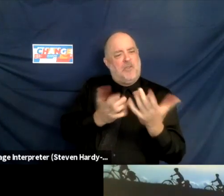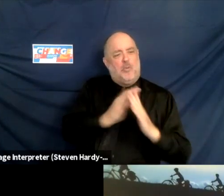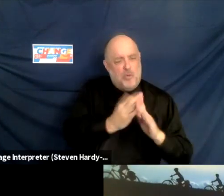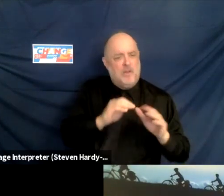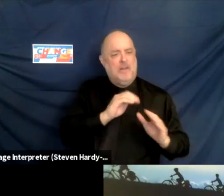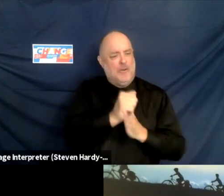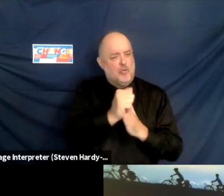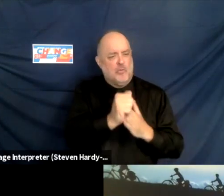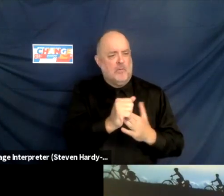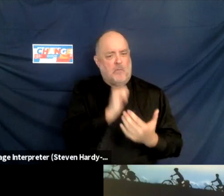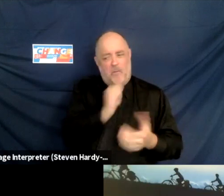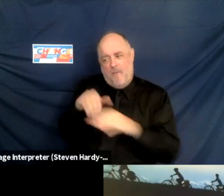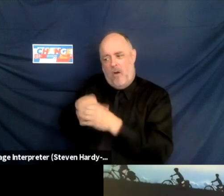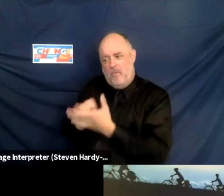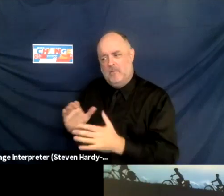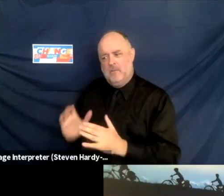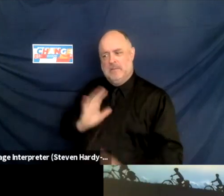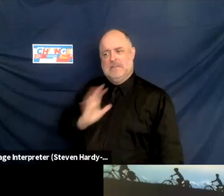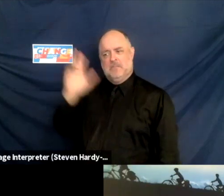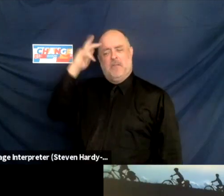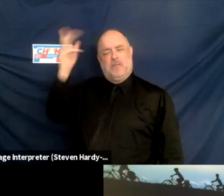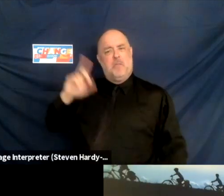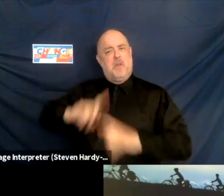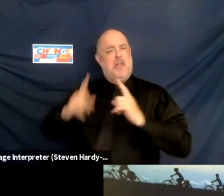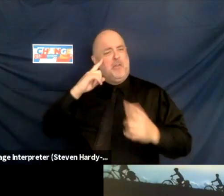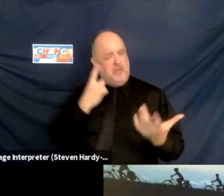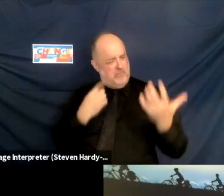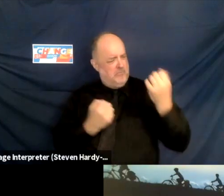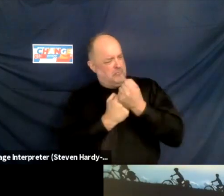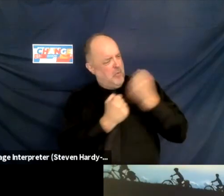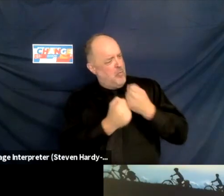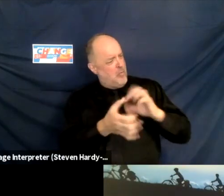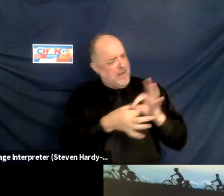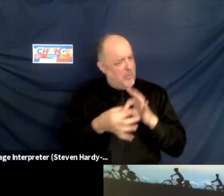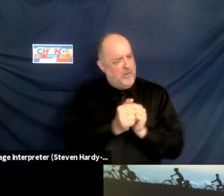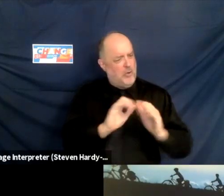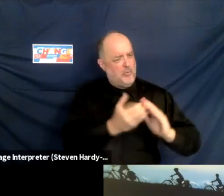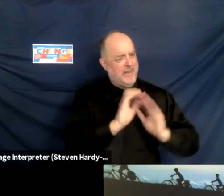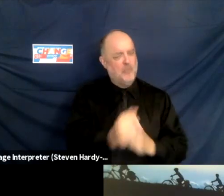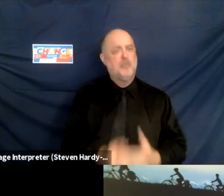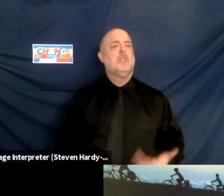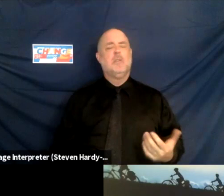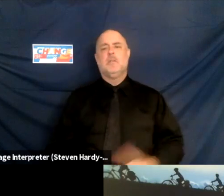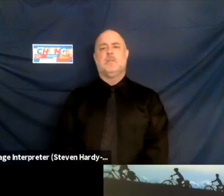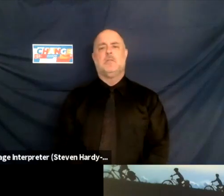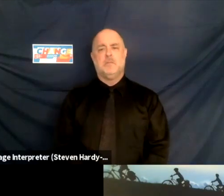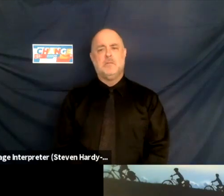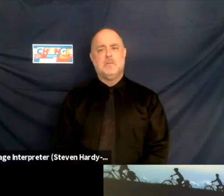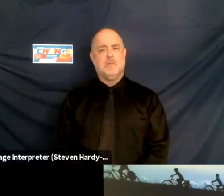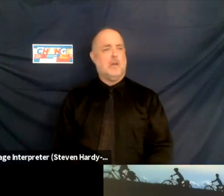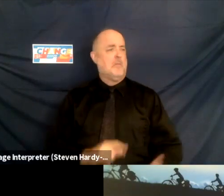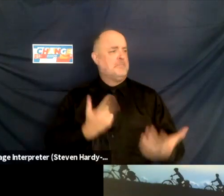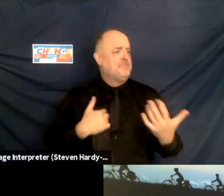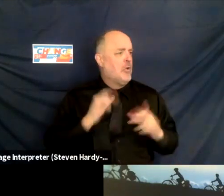right? But are impacted favorably or unfavorably by any initiative that's implemented. So I believe in going to the churches.